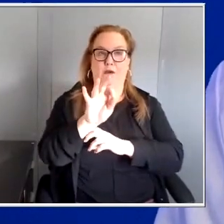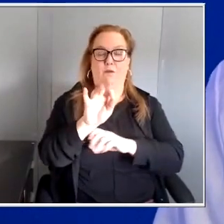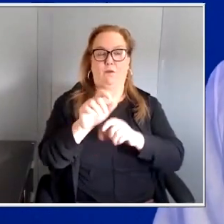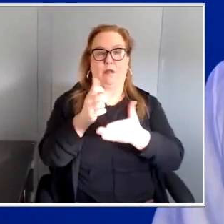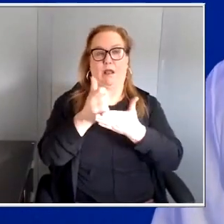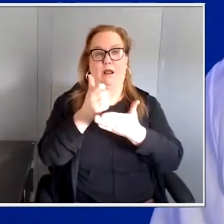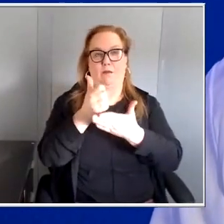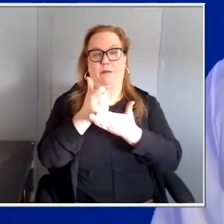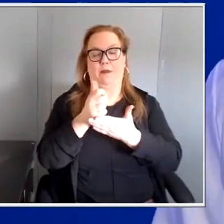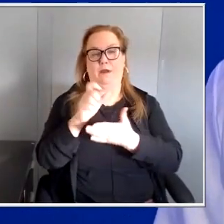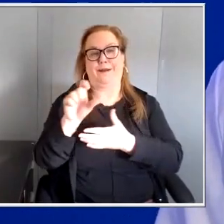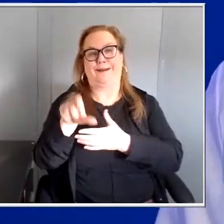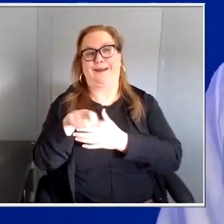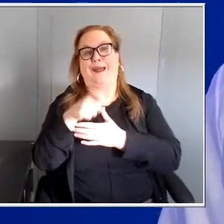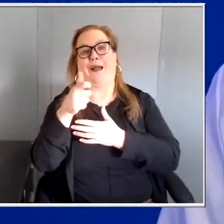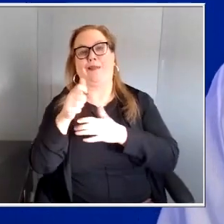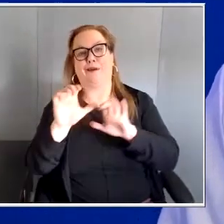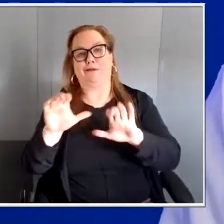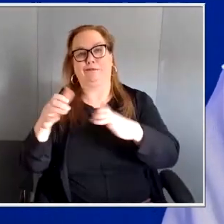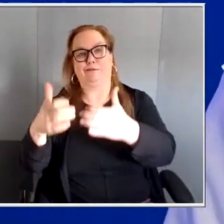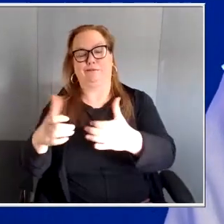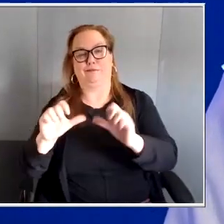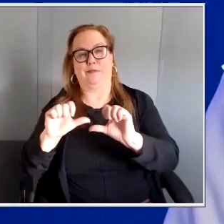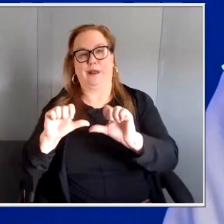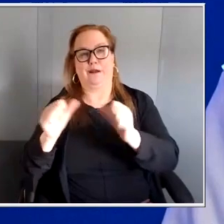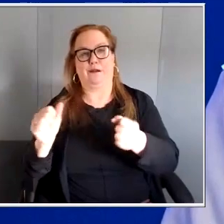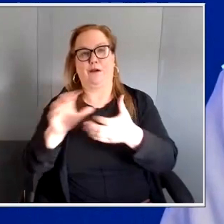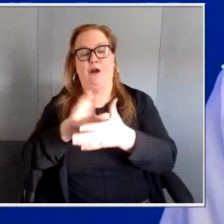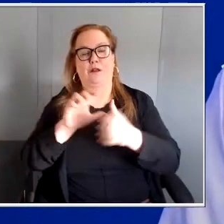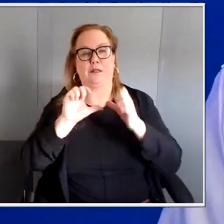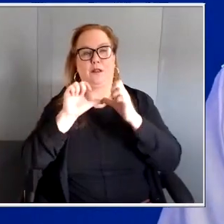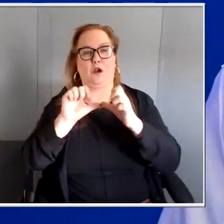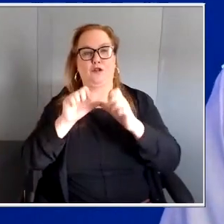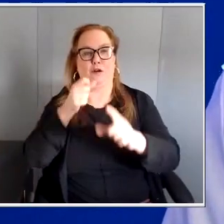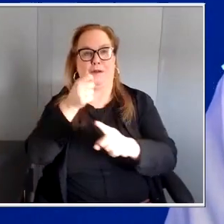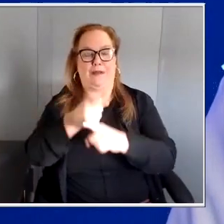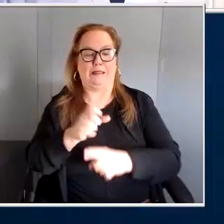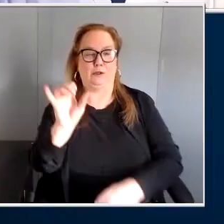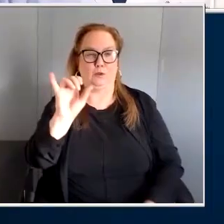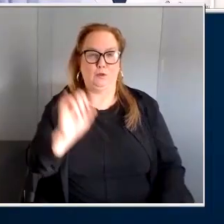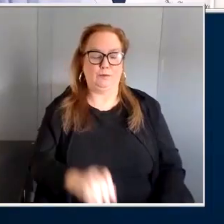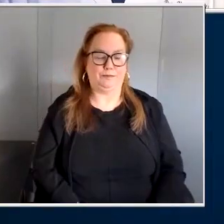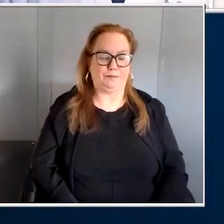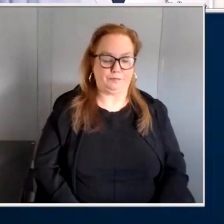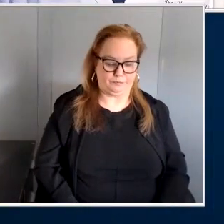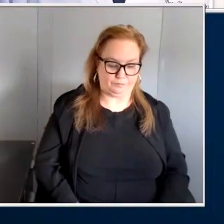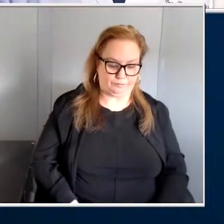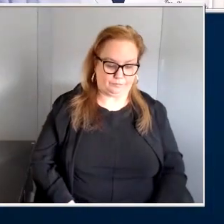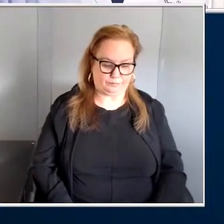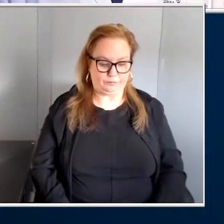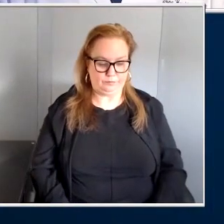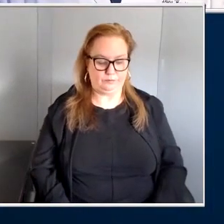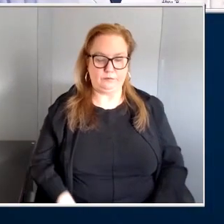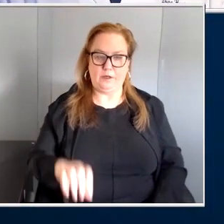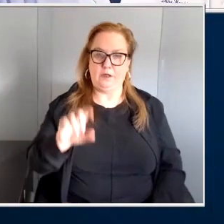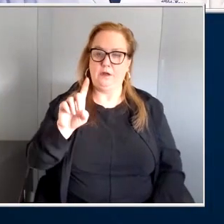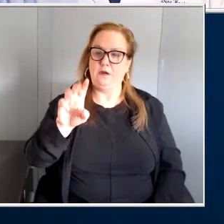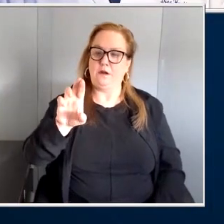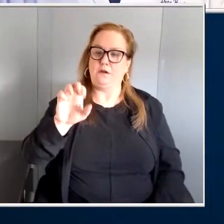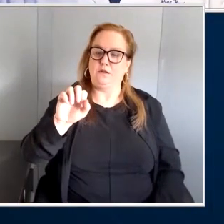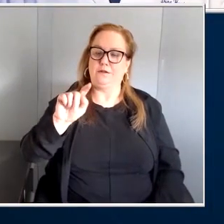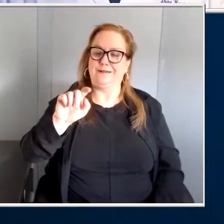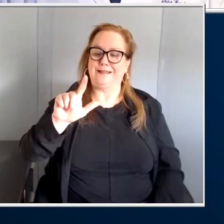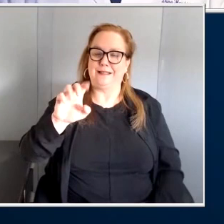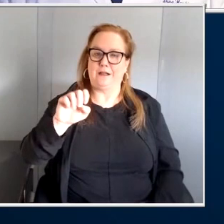for other entities that continue to cause these long-term effects as well. Dr. Steele, we've talked a little bit